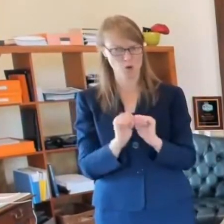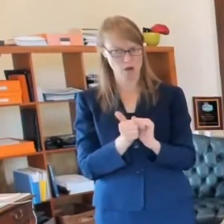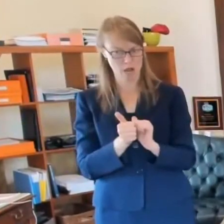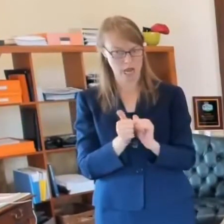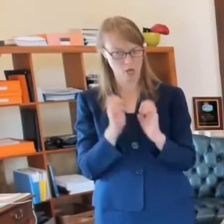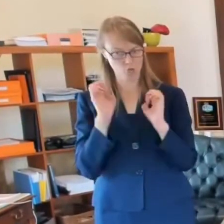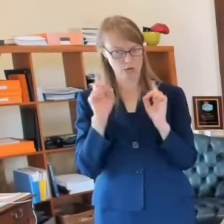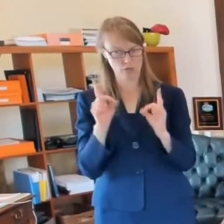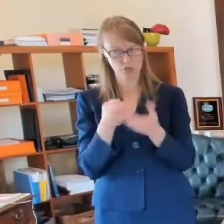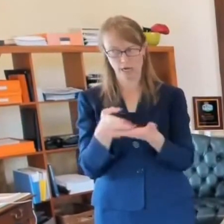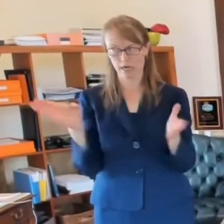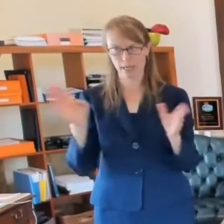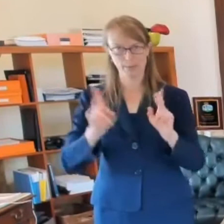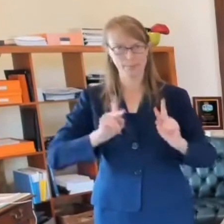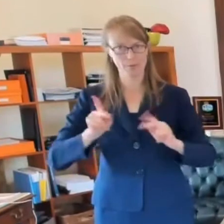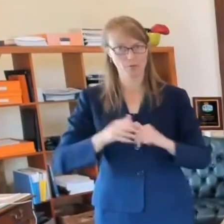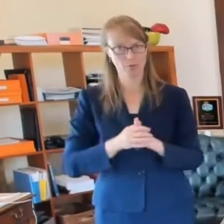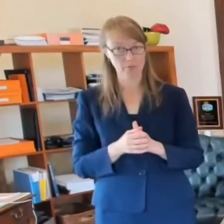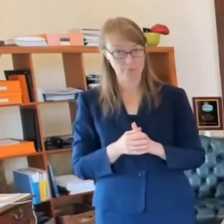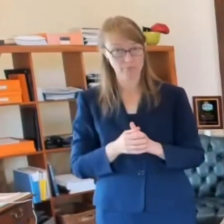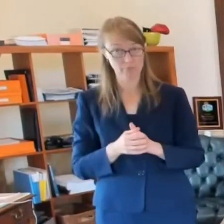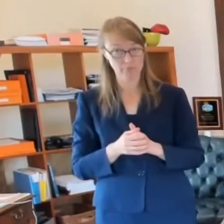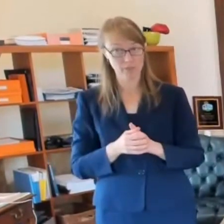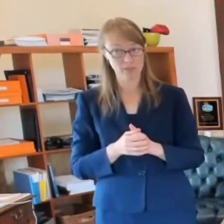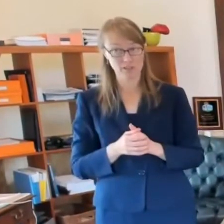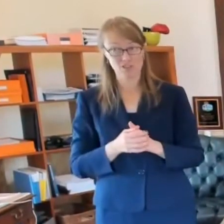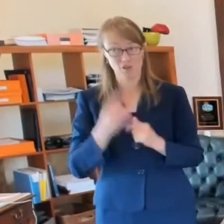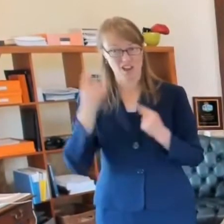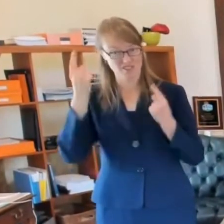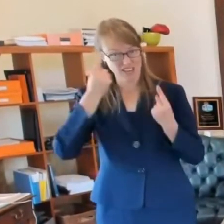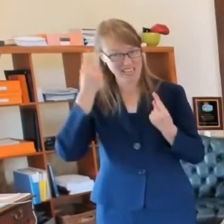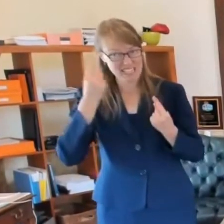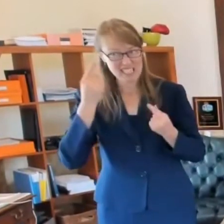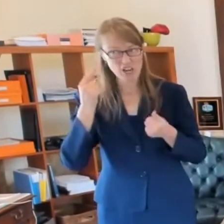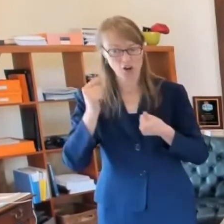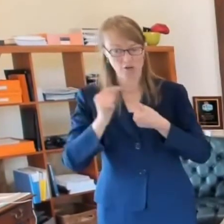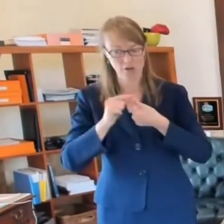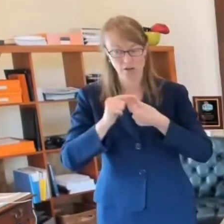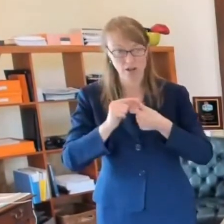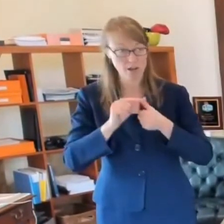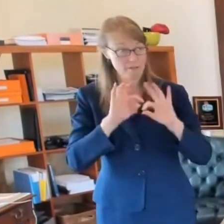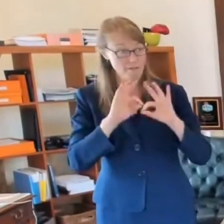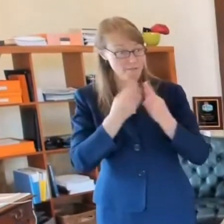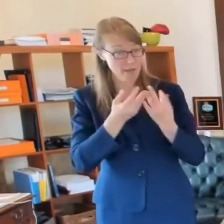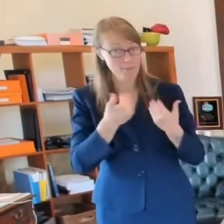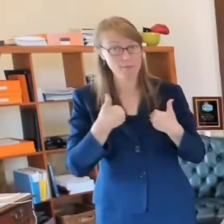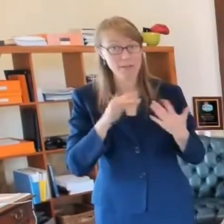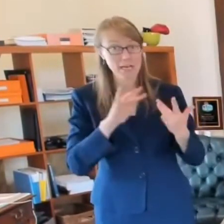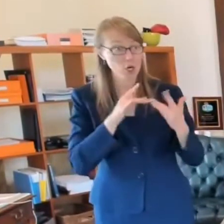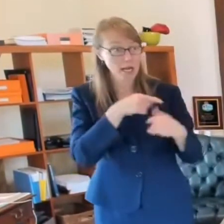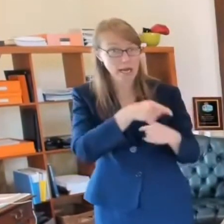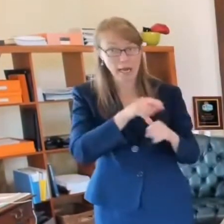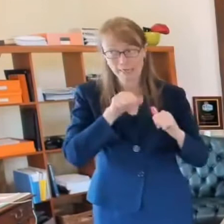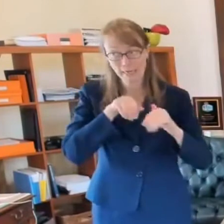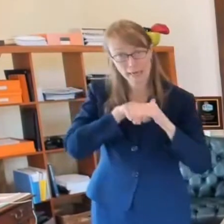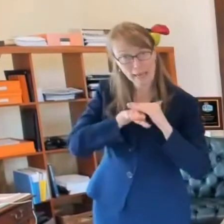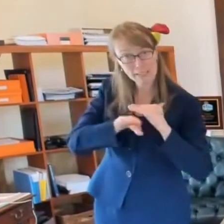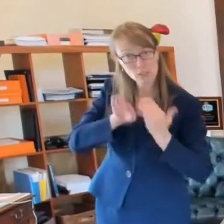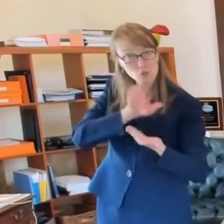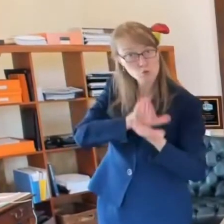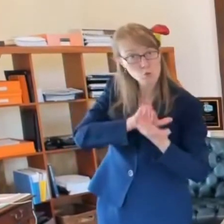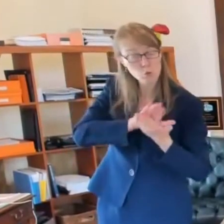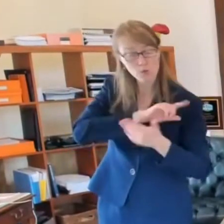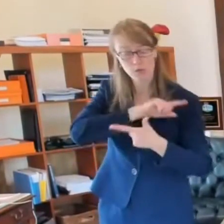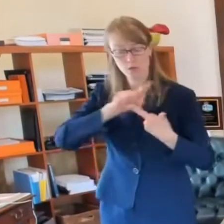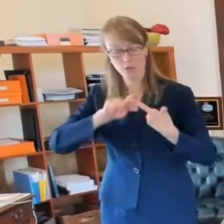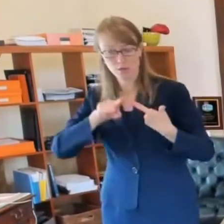does the family have internet service at home? Do they have fast enough internet service? Does the child have an iPad